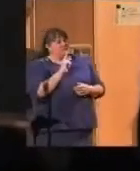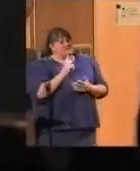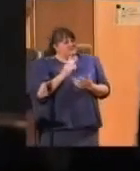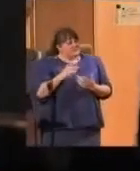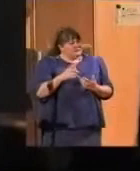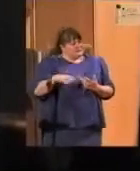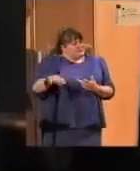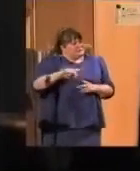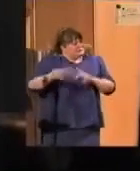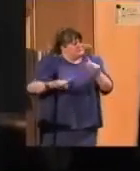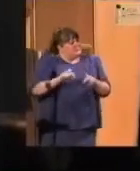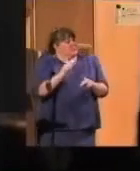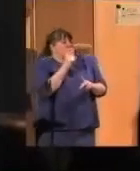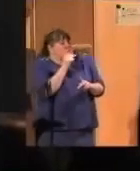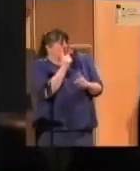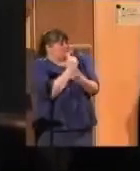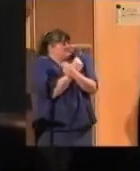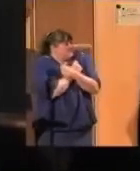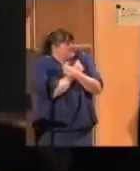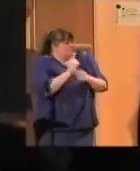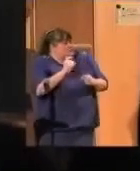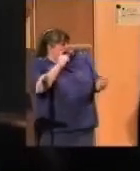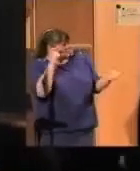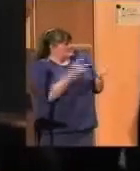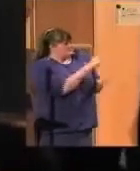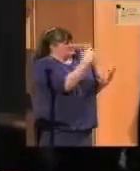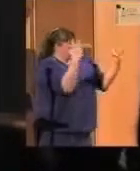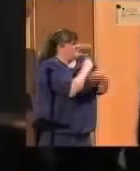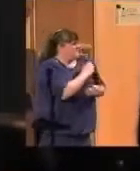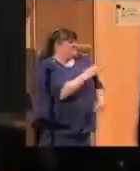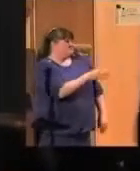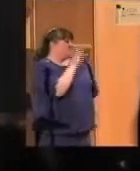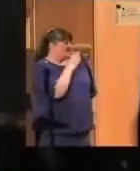the beautiful and very bitchy person that you are.